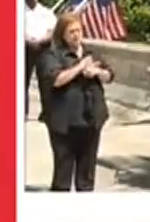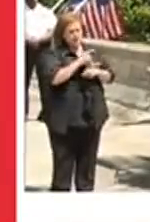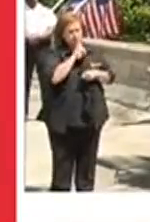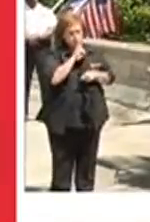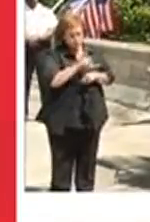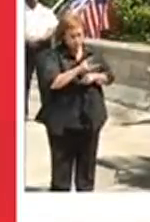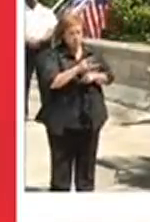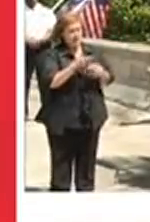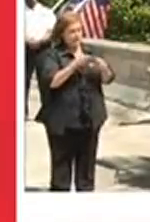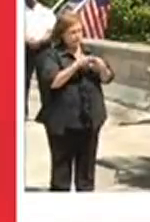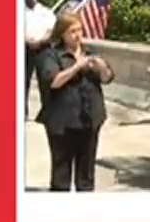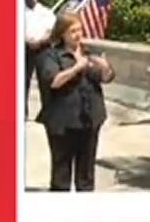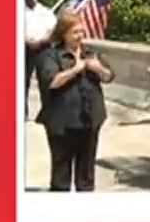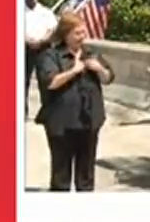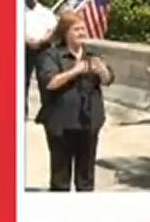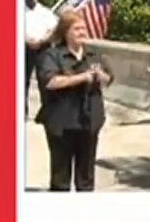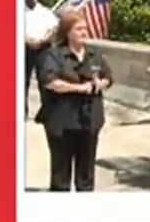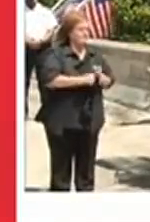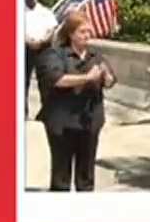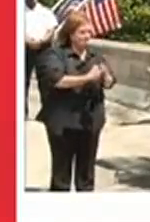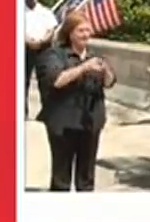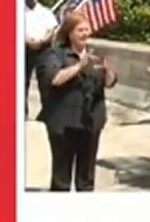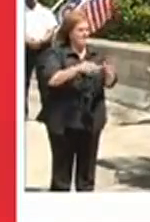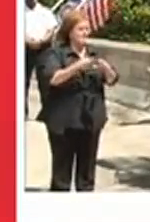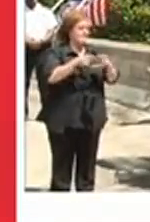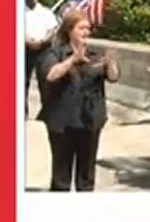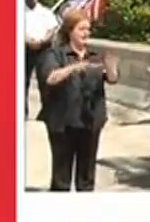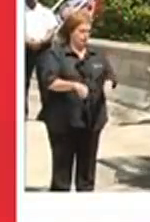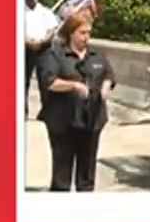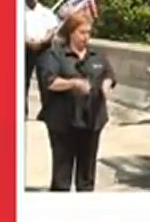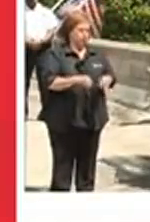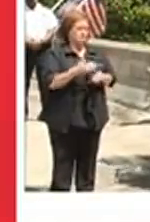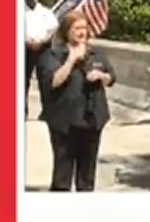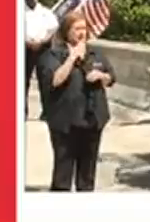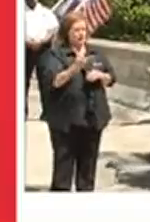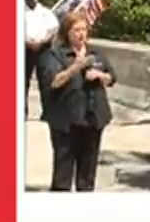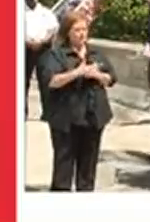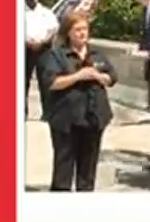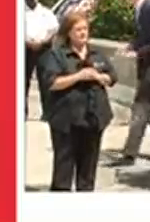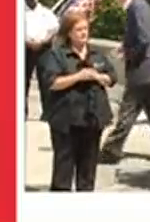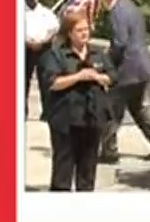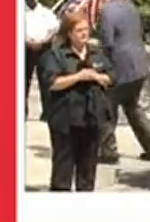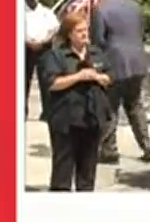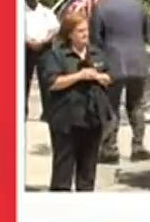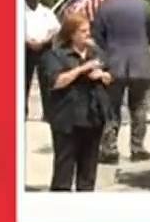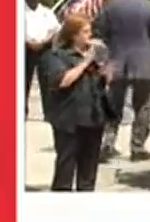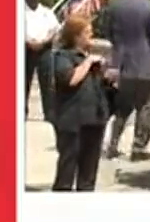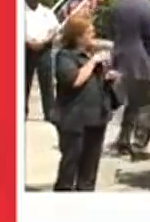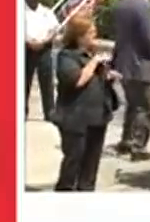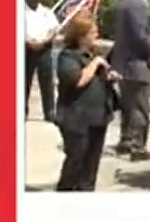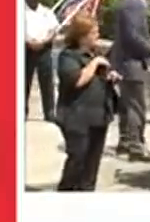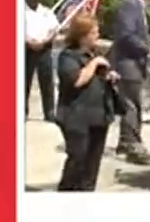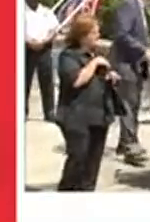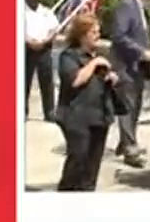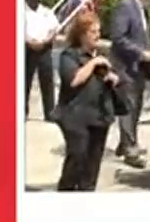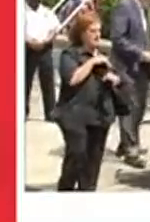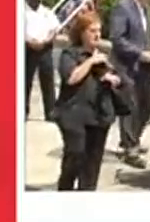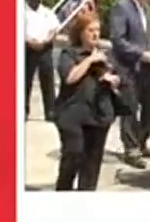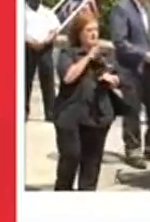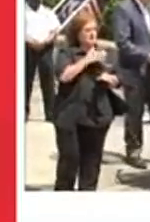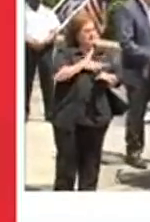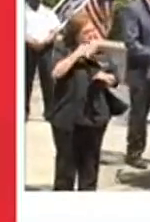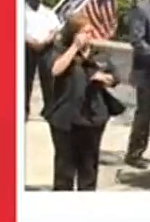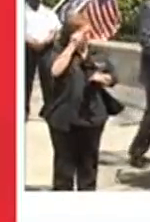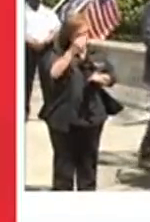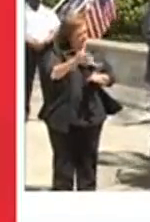and gas where and when needed. That is all. Thank you so much. Ramsey, can you provide